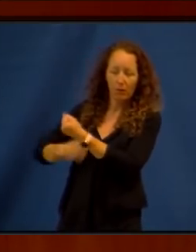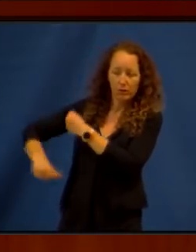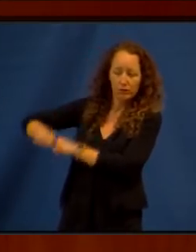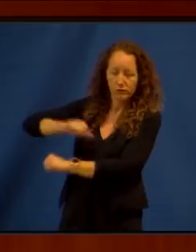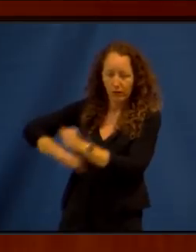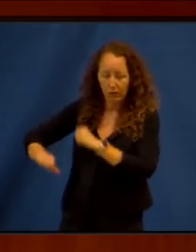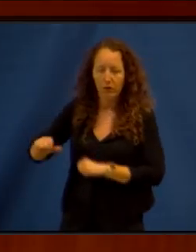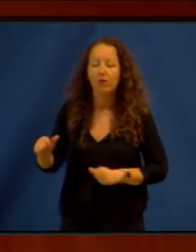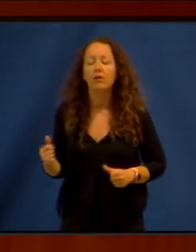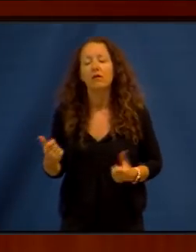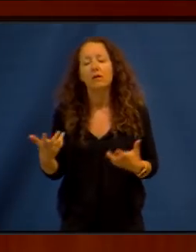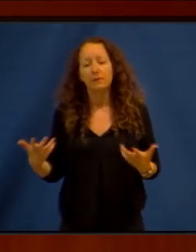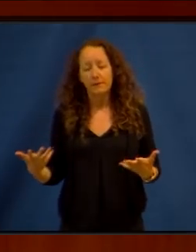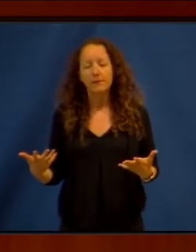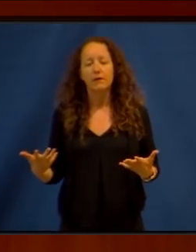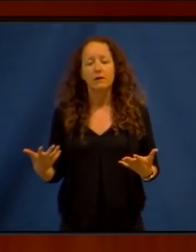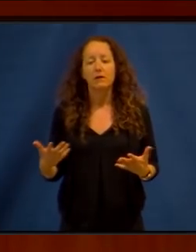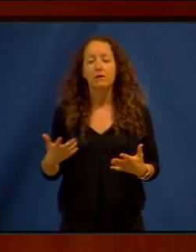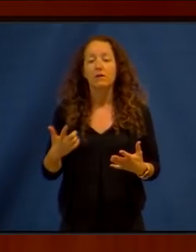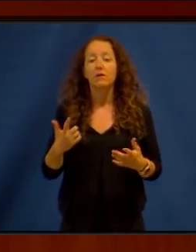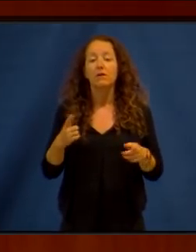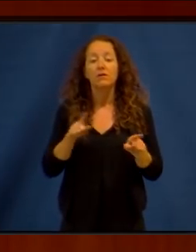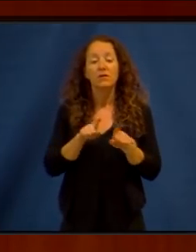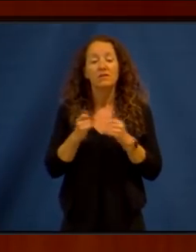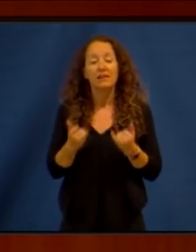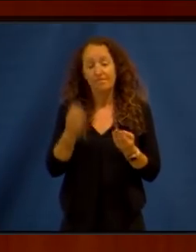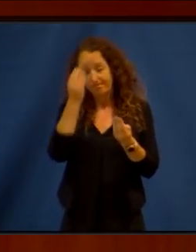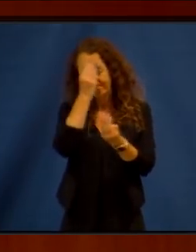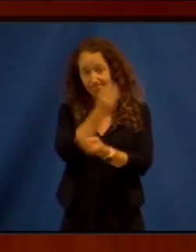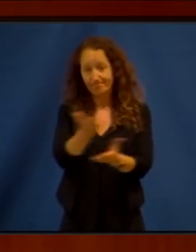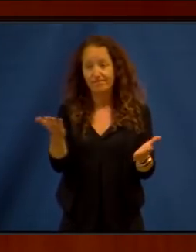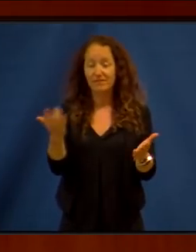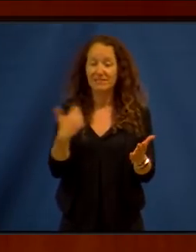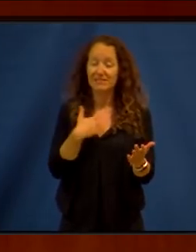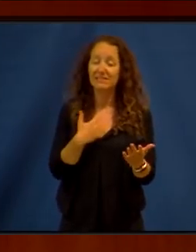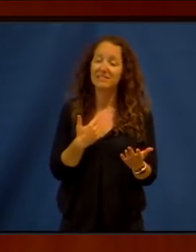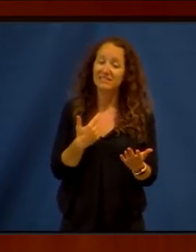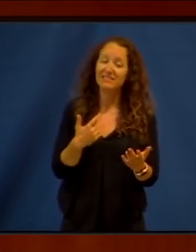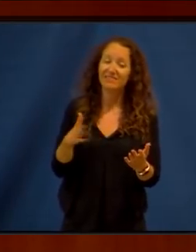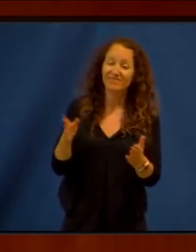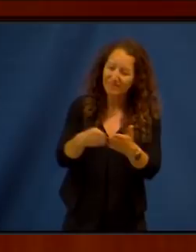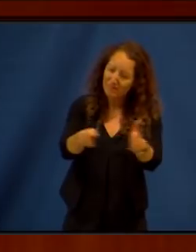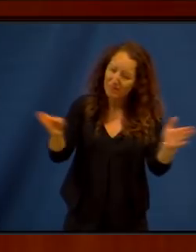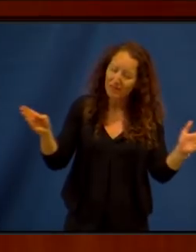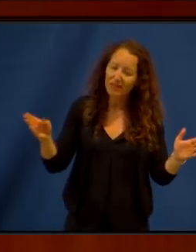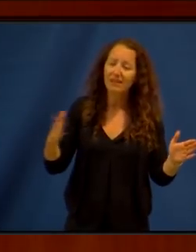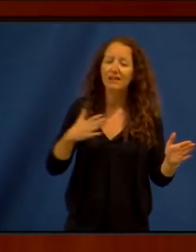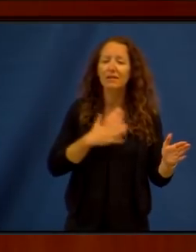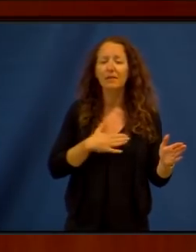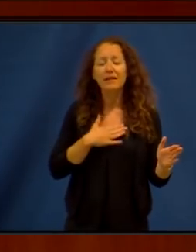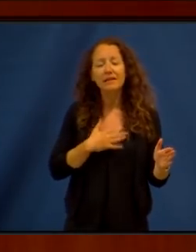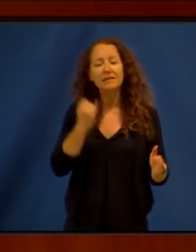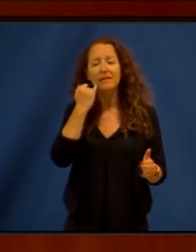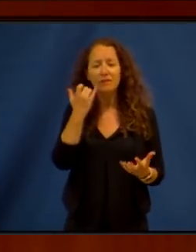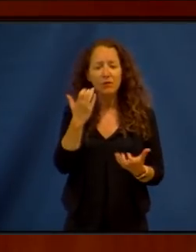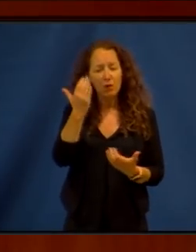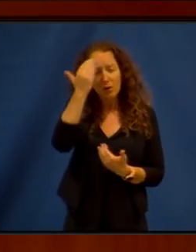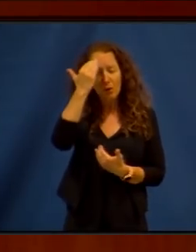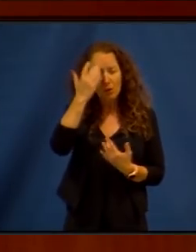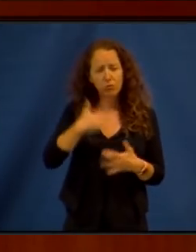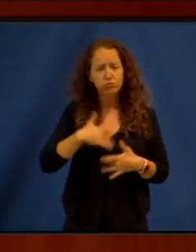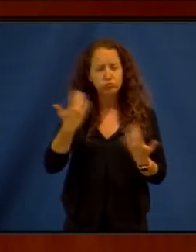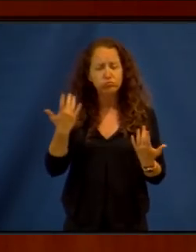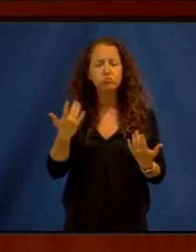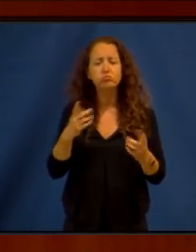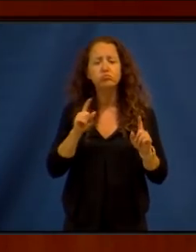So again, as we reach out to the public, we implore that people please go out to the websites, educate yourself